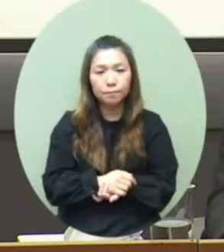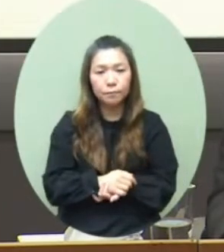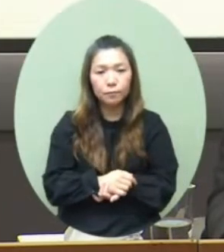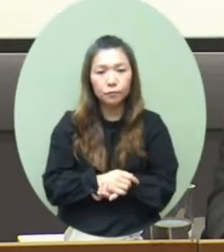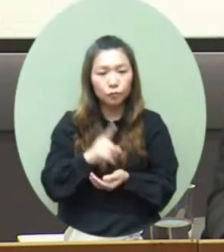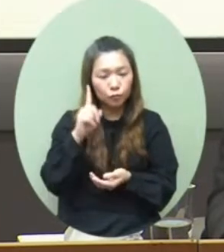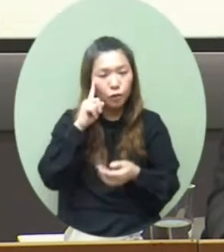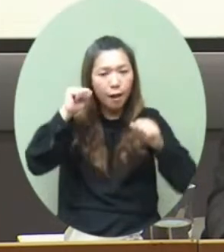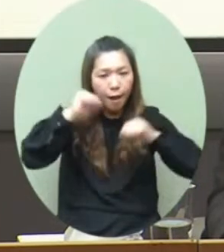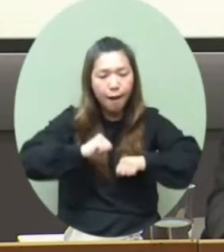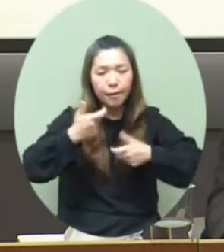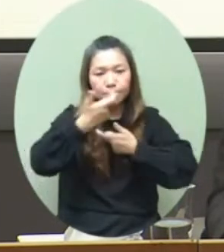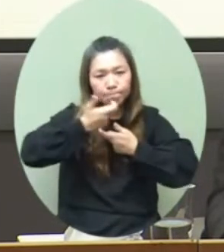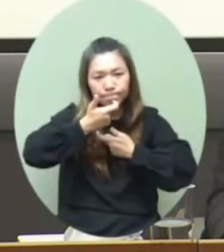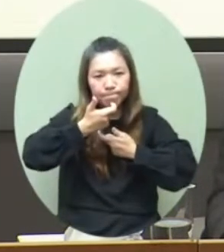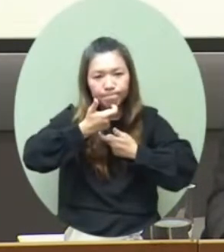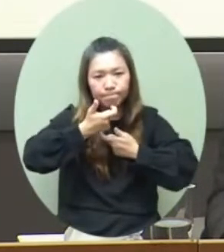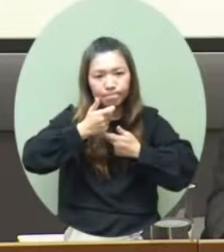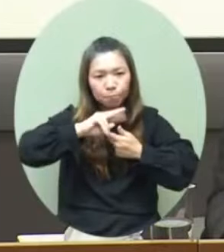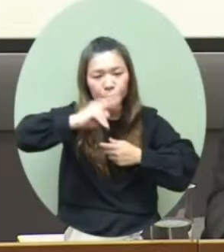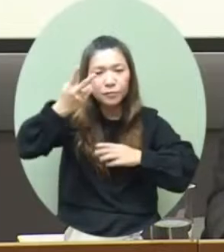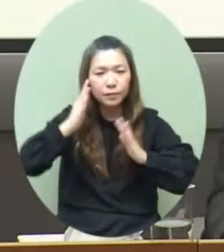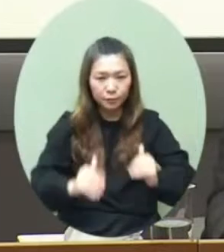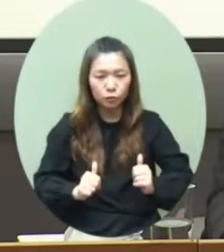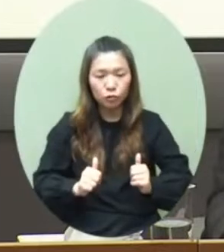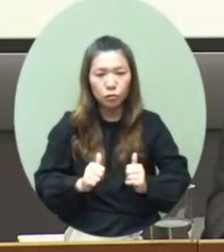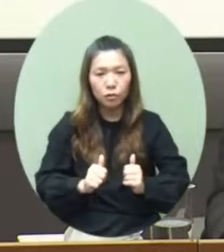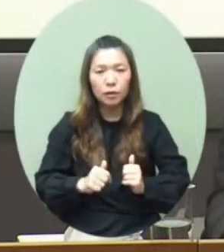to stimulate private consumption.